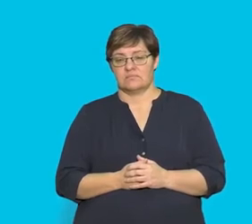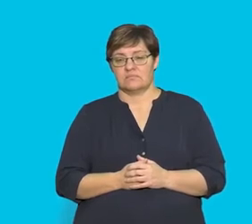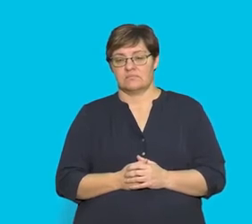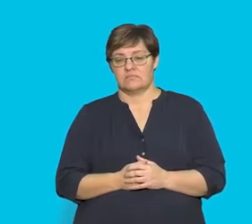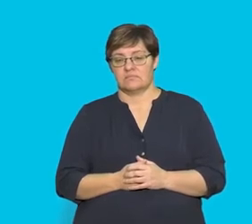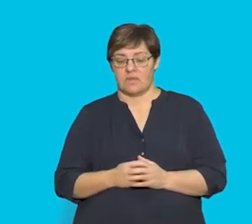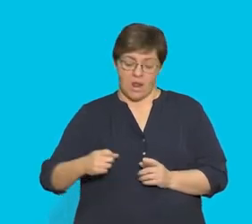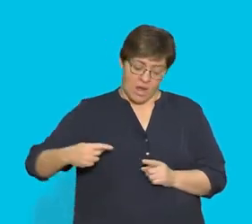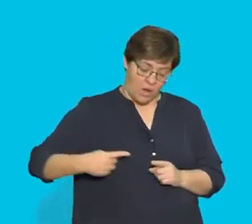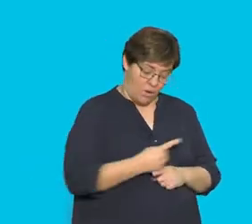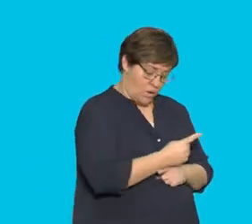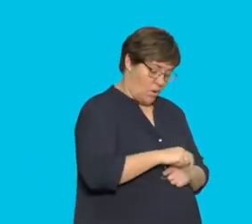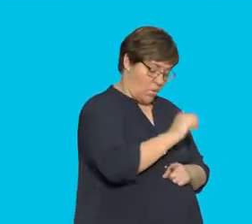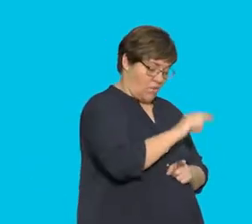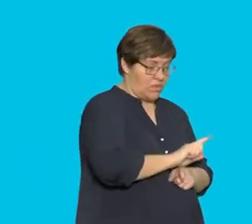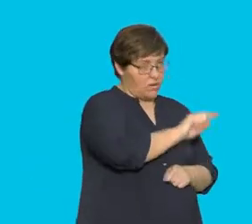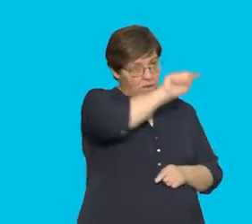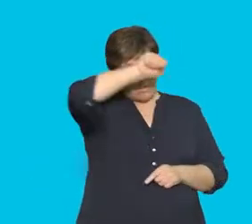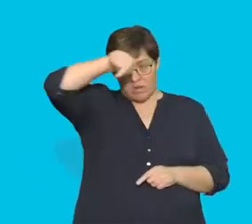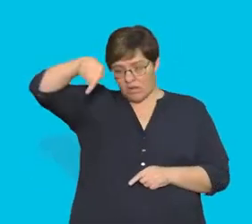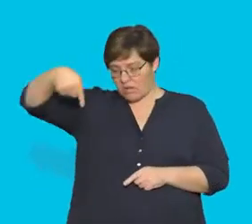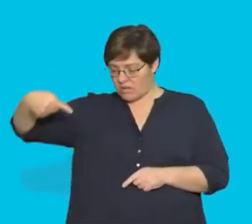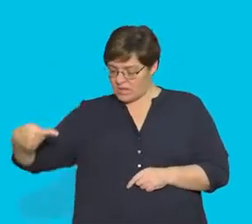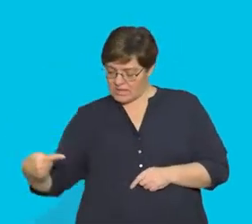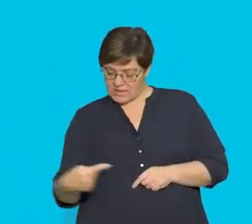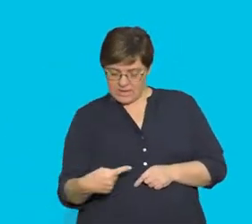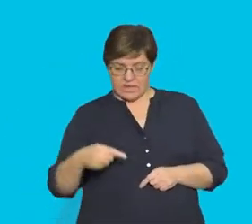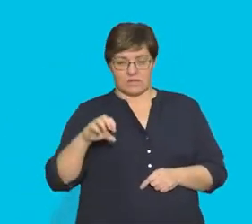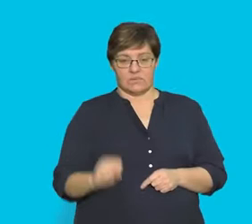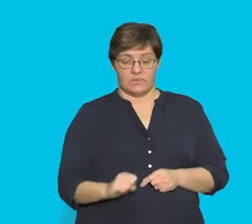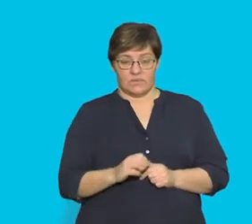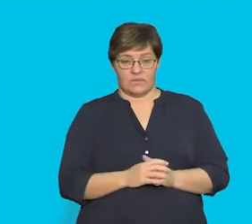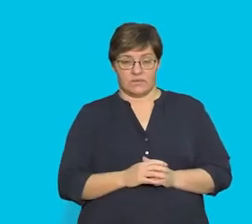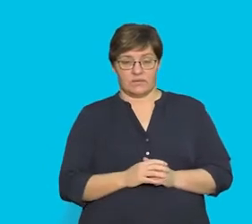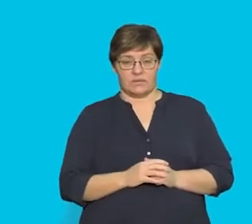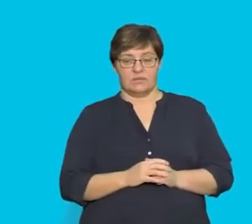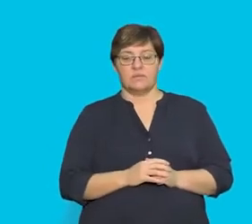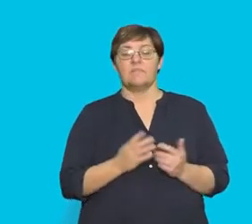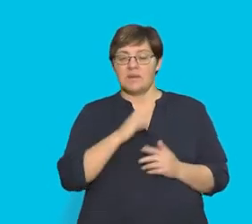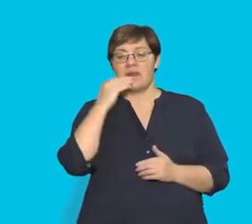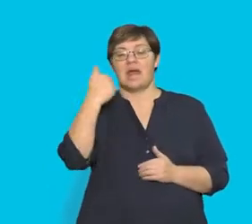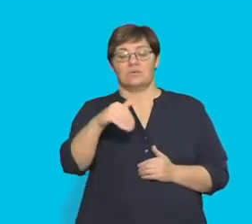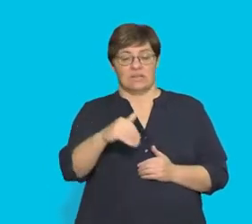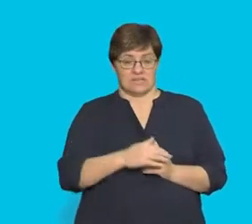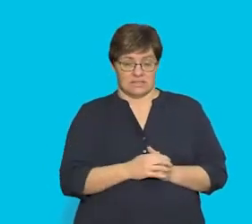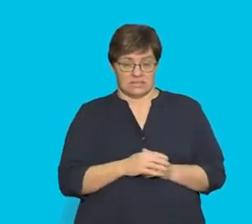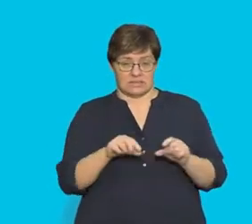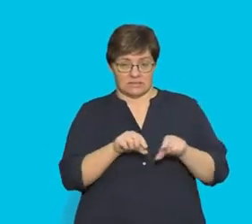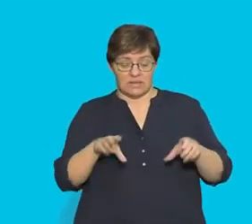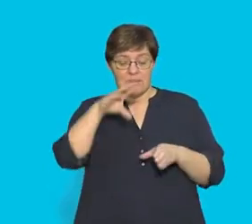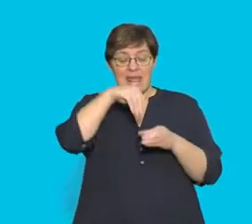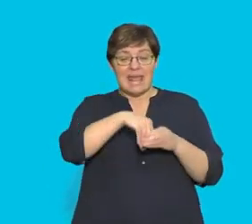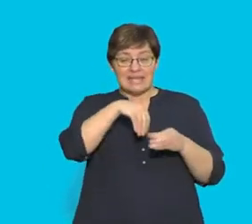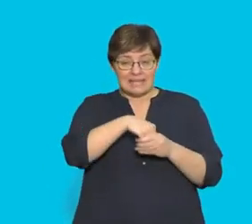away from the North Pole, all the way around and in at the South Pole. Now, that's on the outside of the bar magnet.